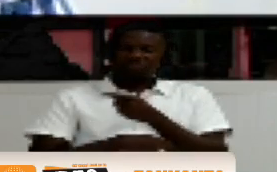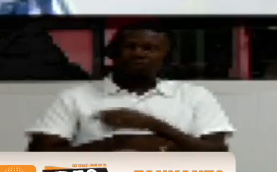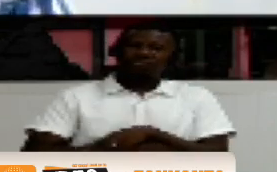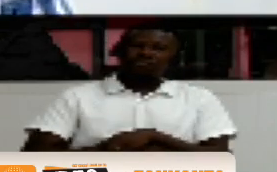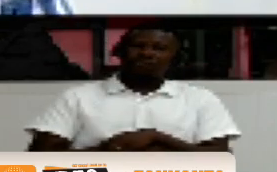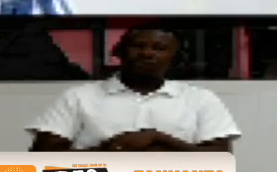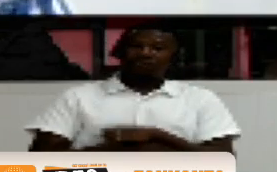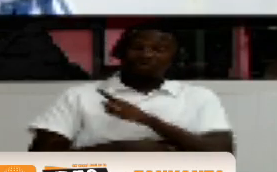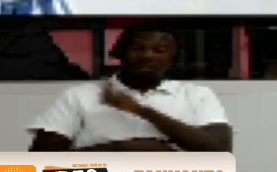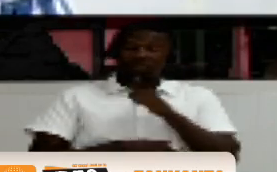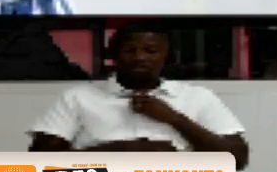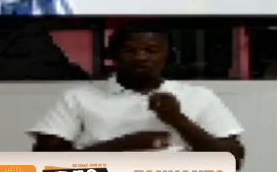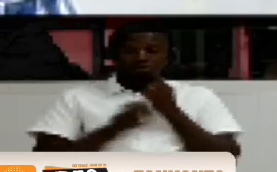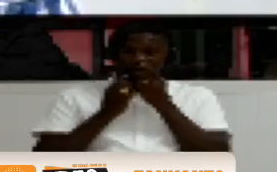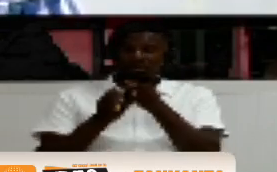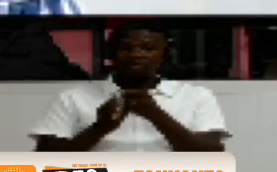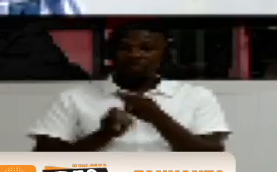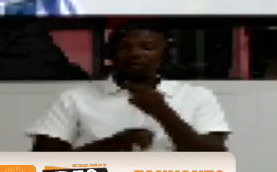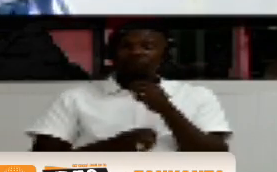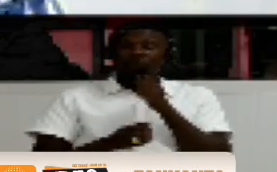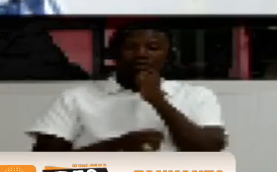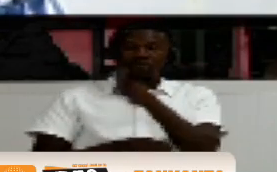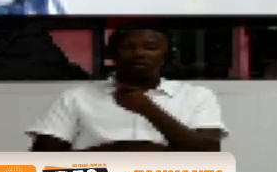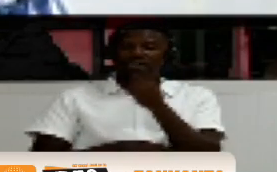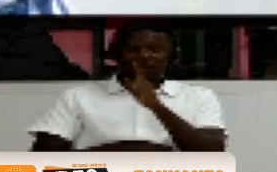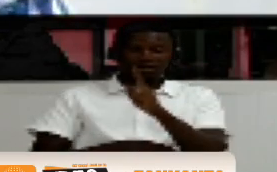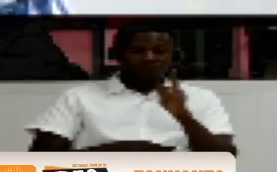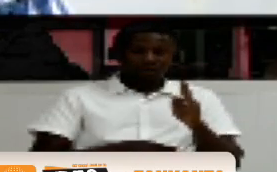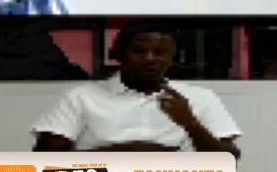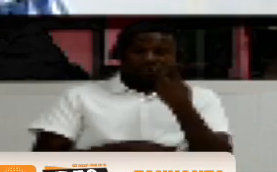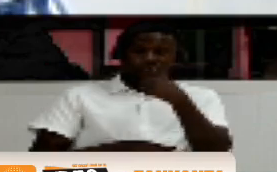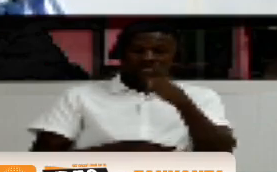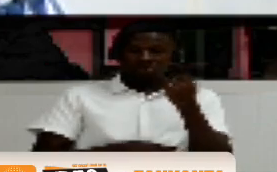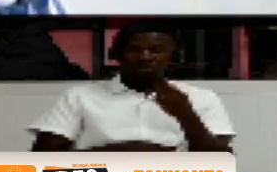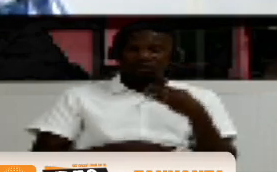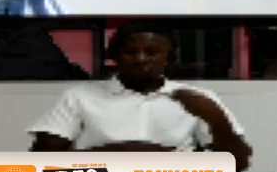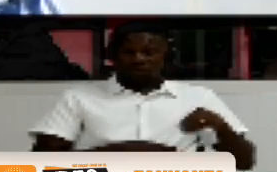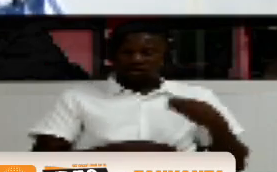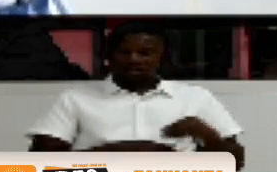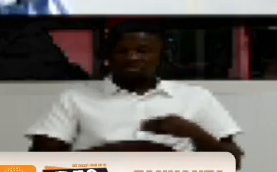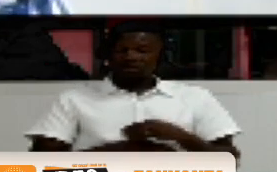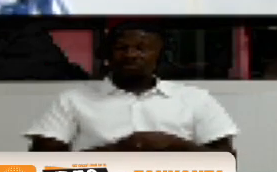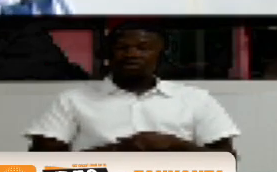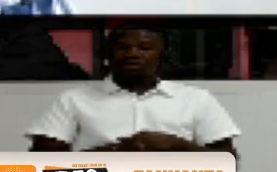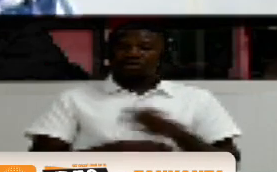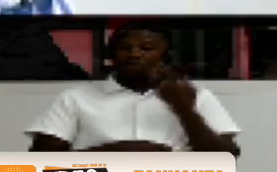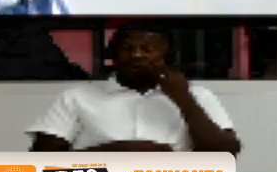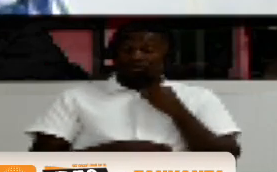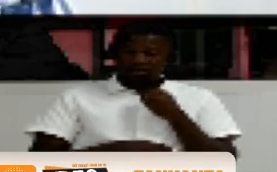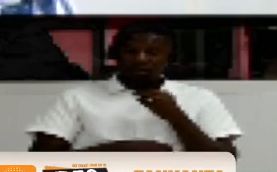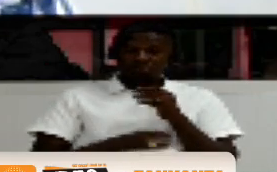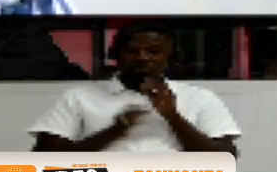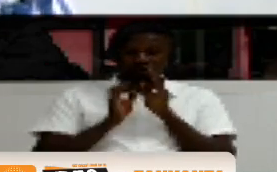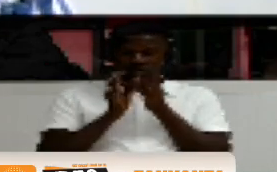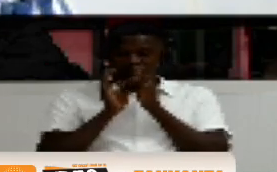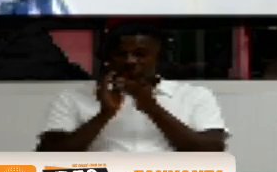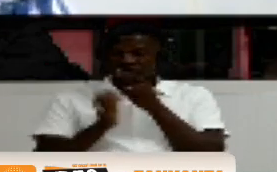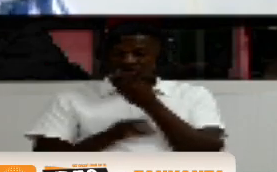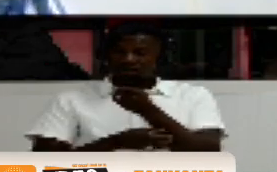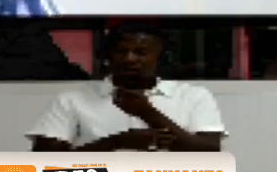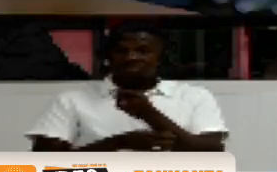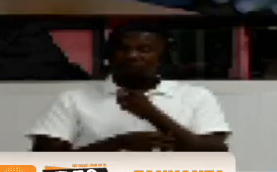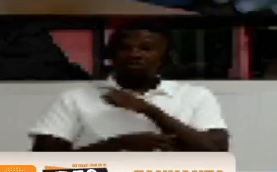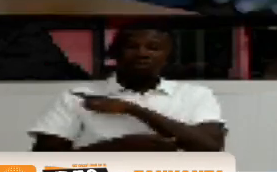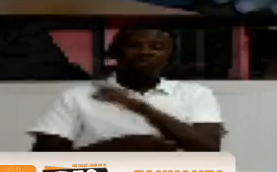So they said we will pay each $100. When we talked to them, they refused,